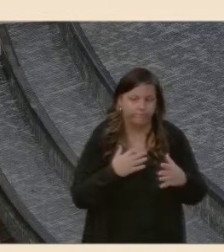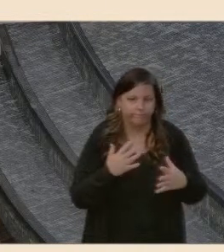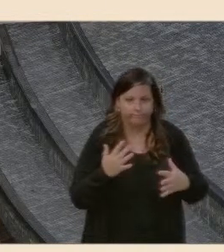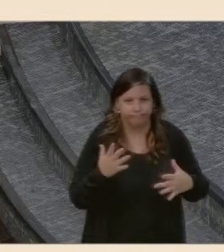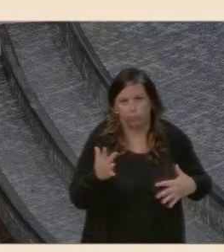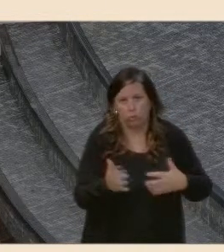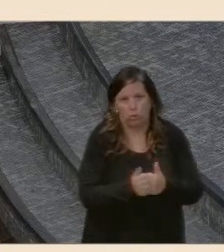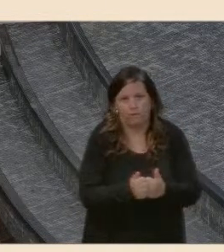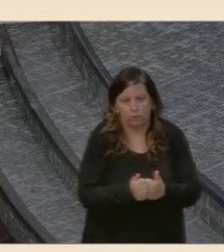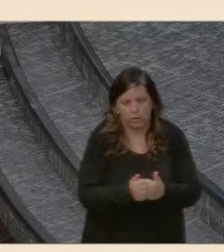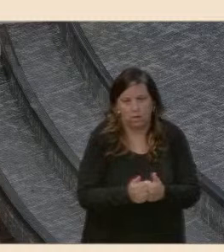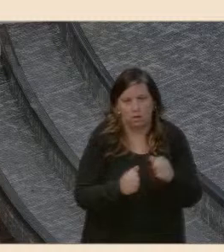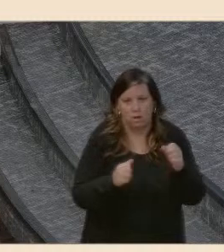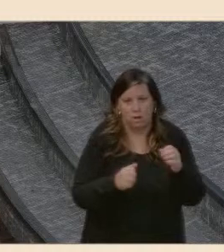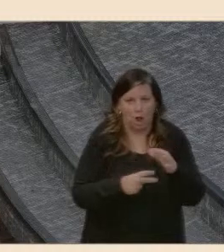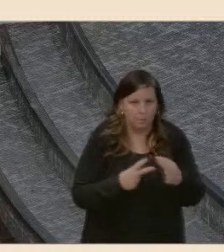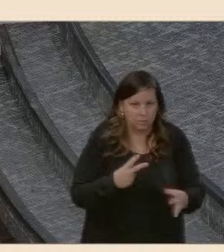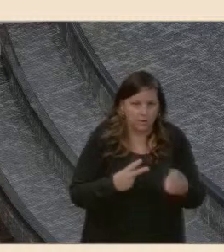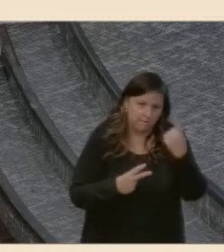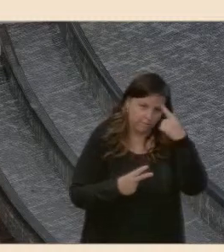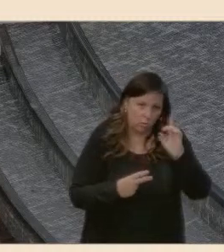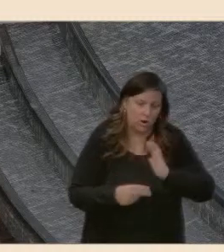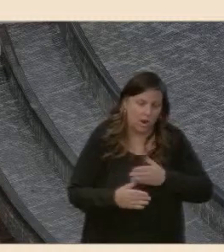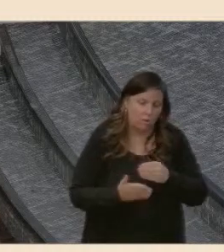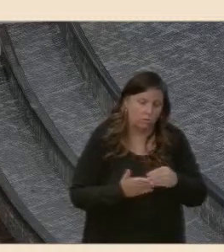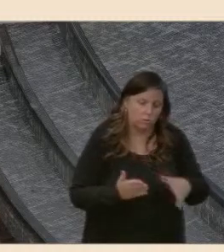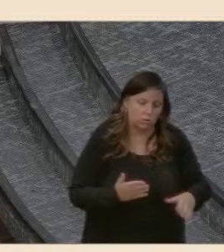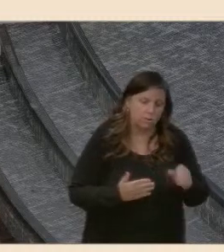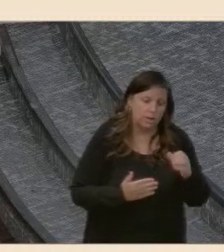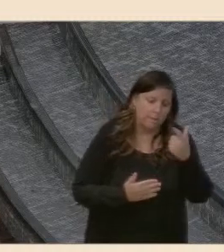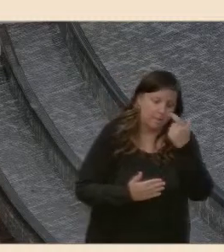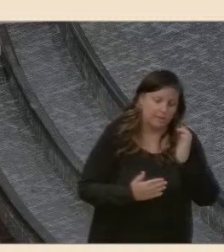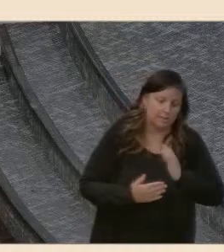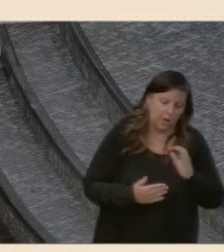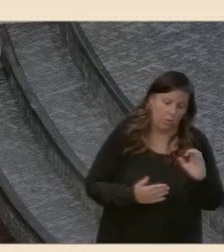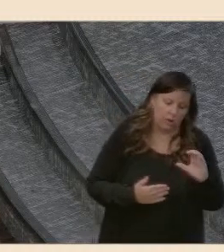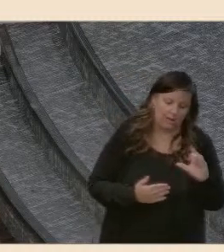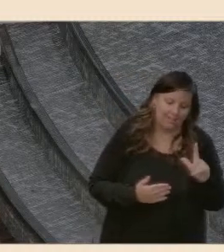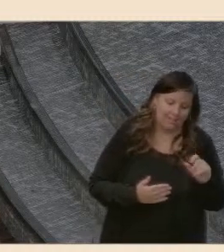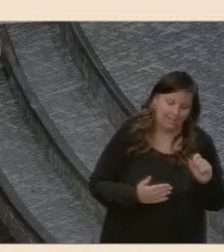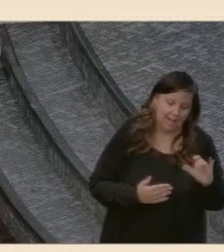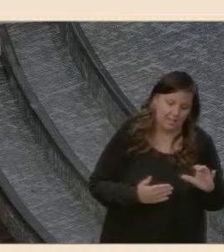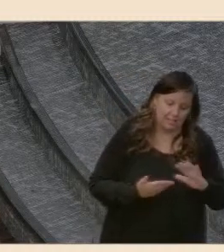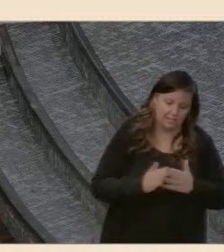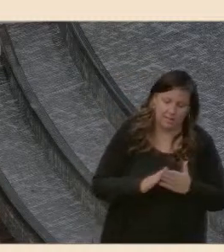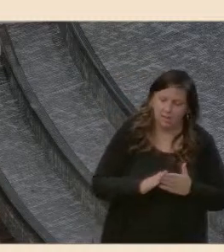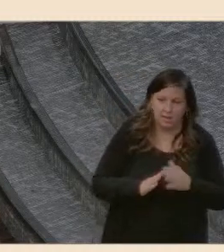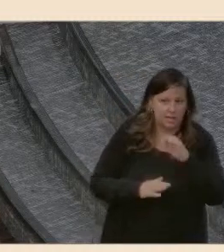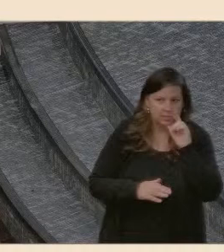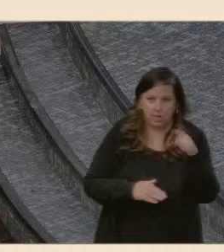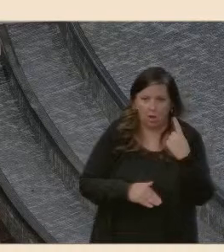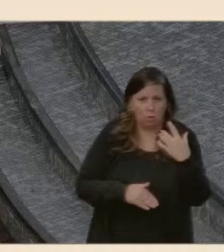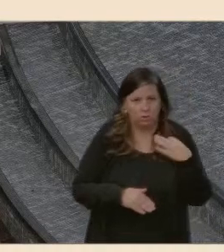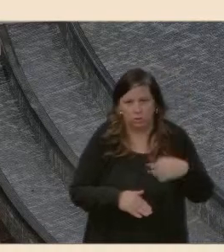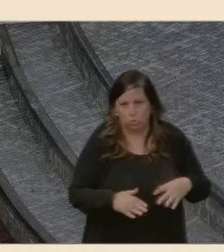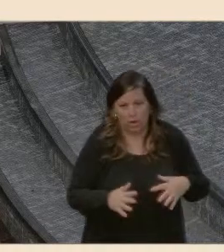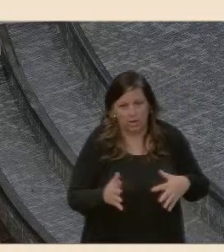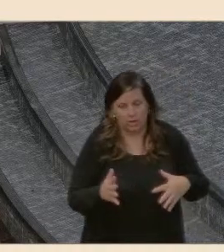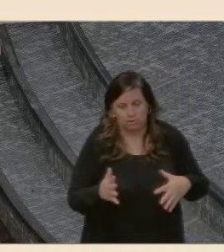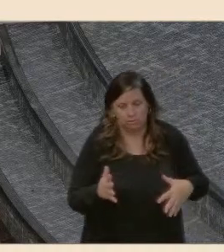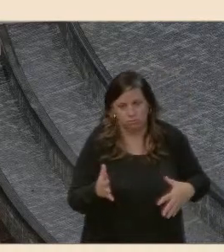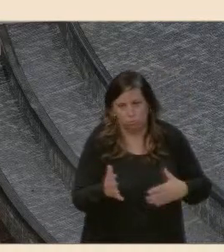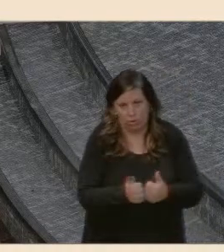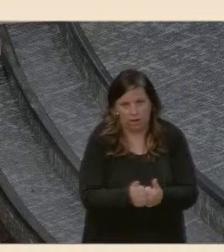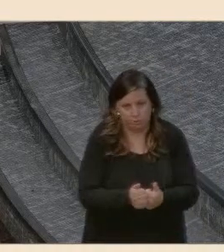because our Classic City, Mr. Gaskins, please correct me if I'm wrong, is not just about a credit recovery facility. It is